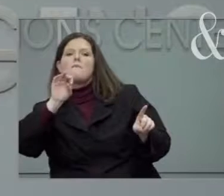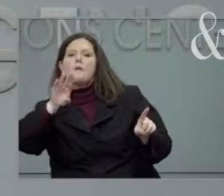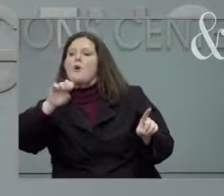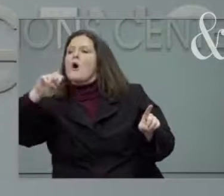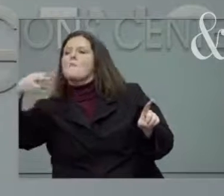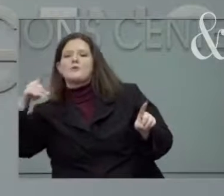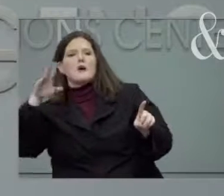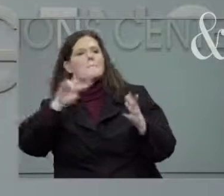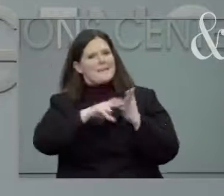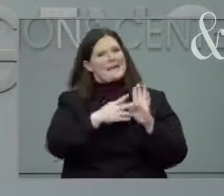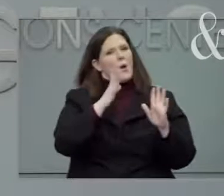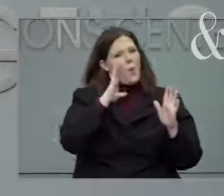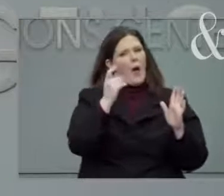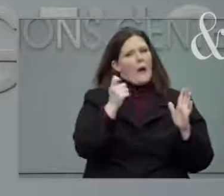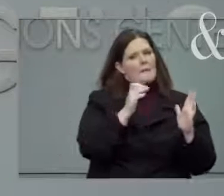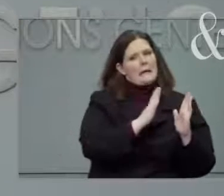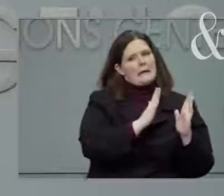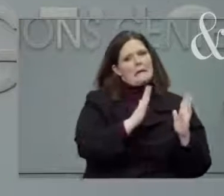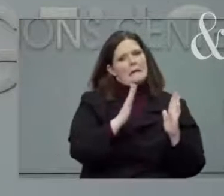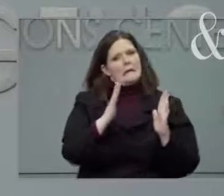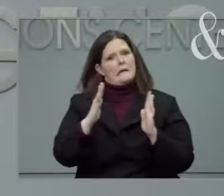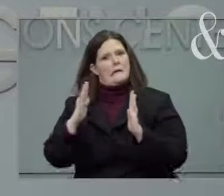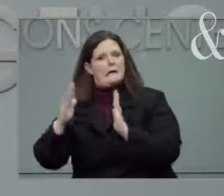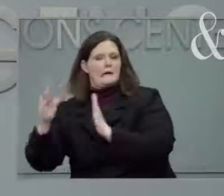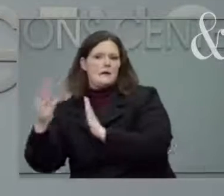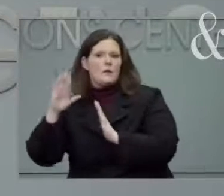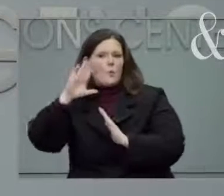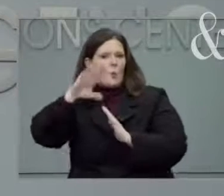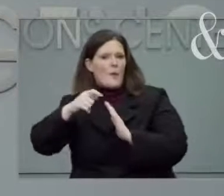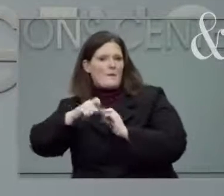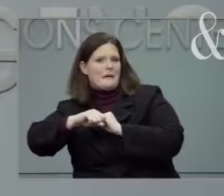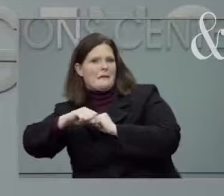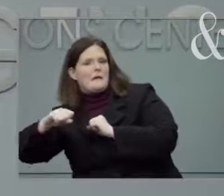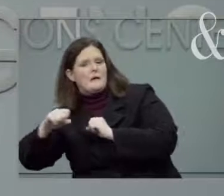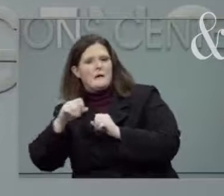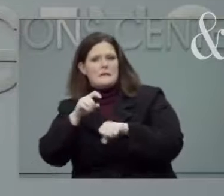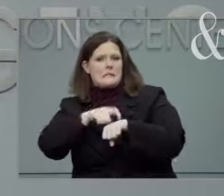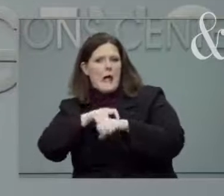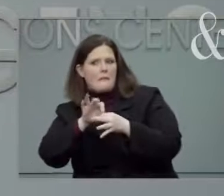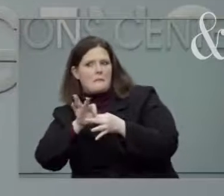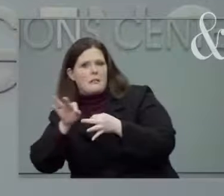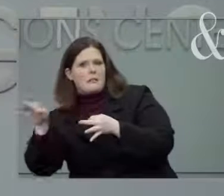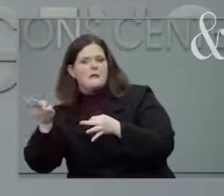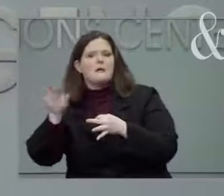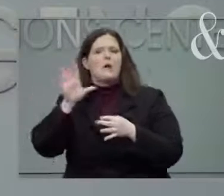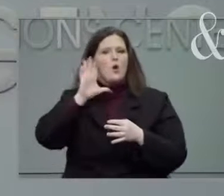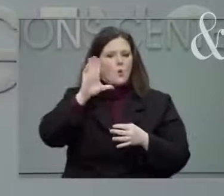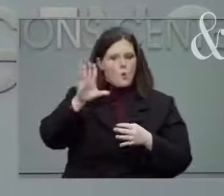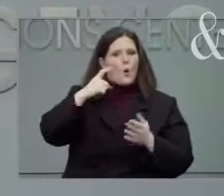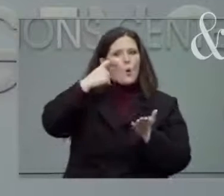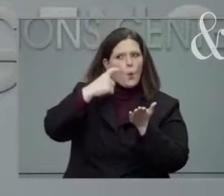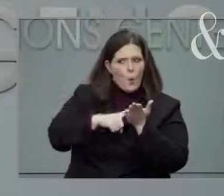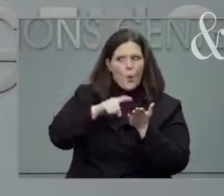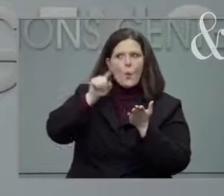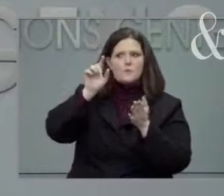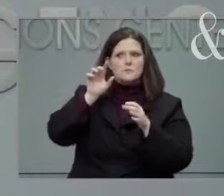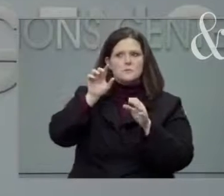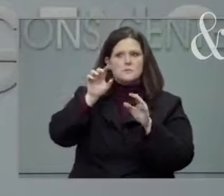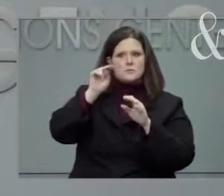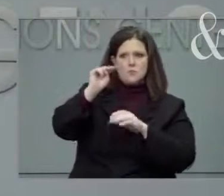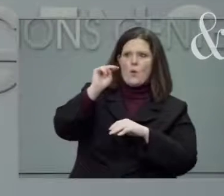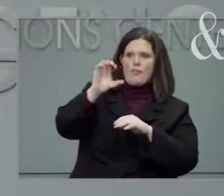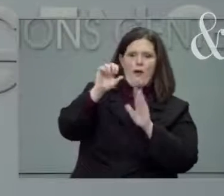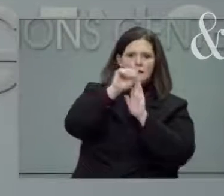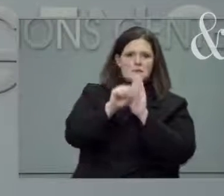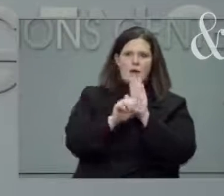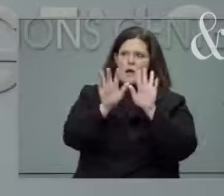going to be a gradual process. We know the supply is low, and you'll see different ways in which teachers and childcare workers are going to access this